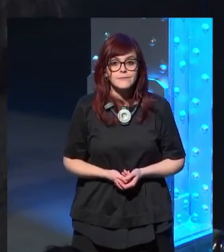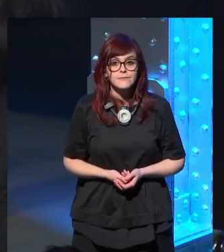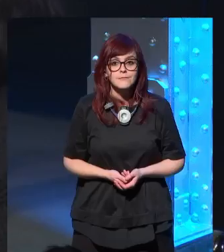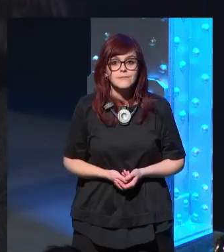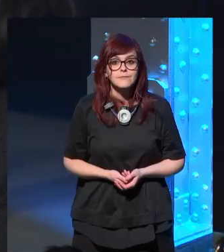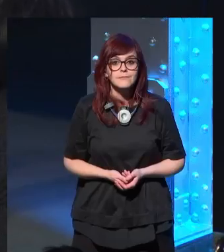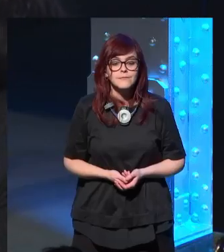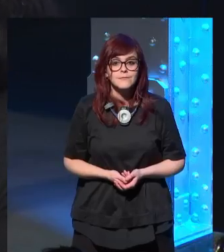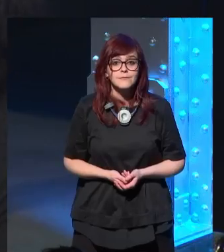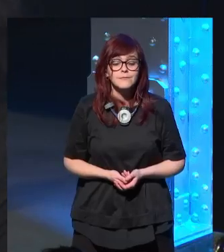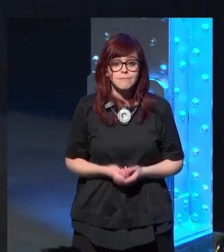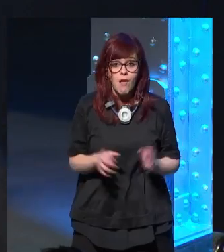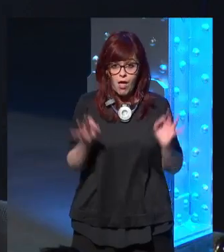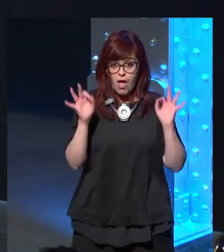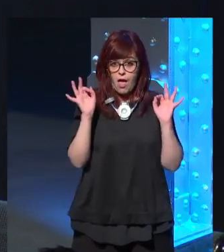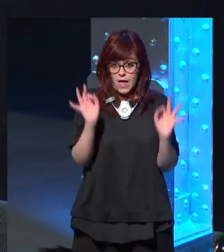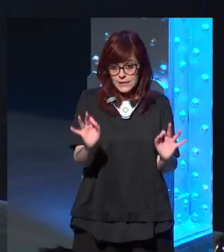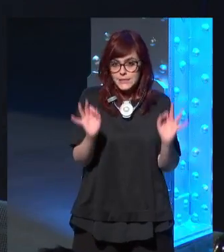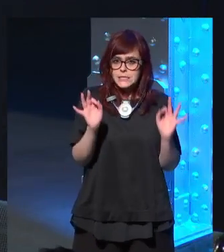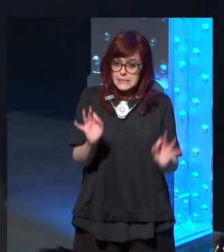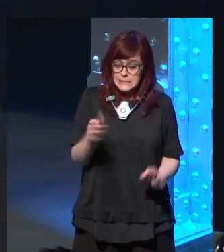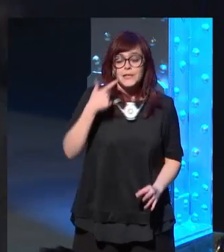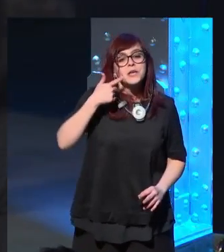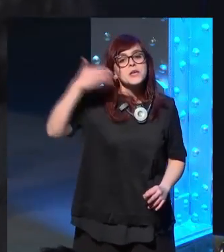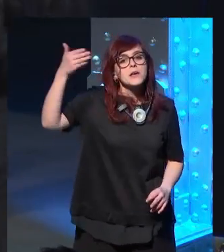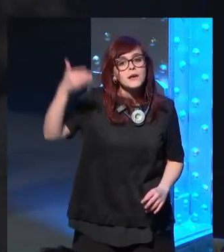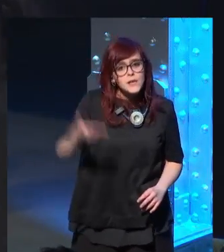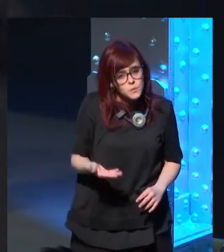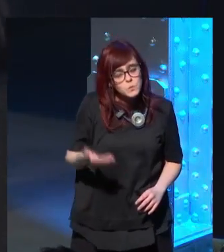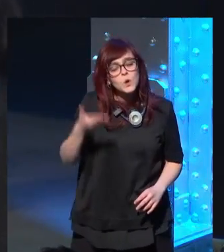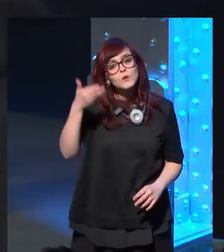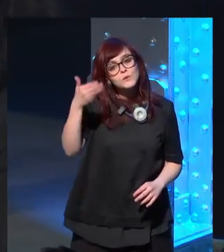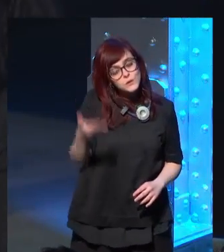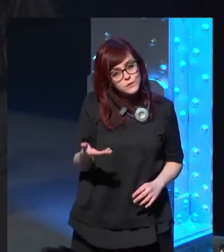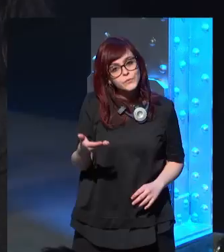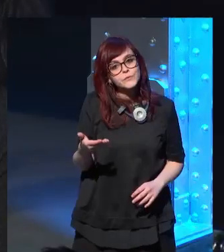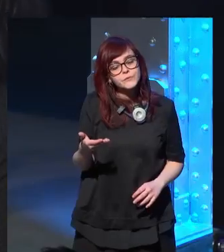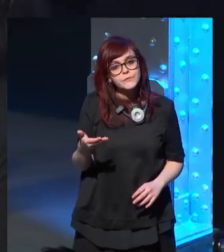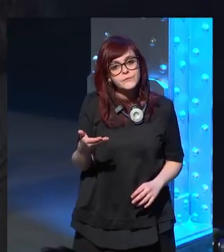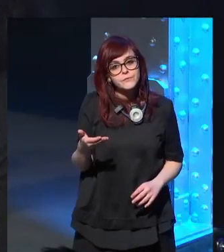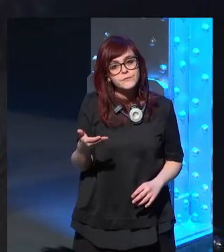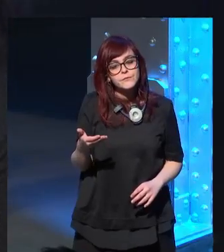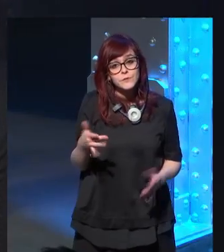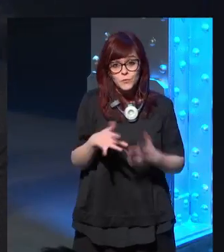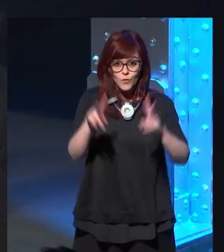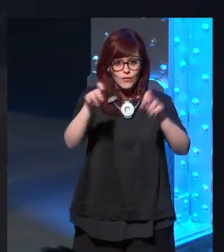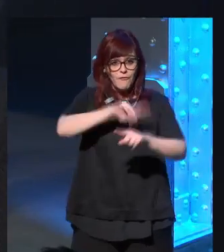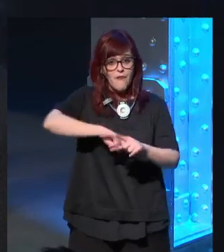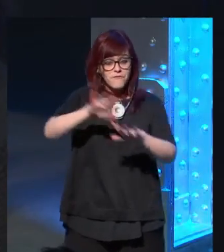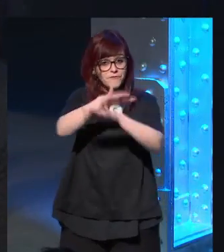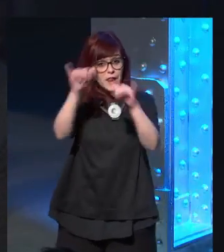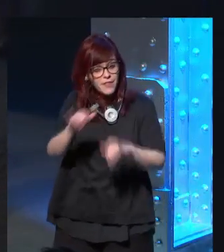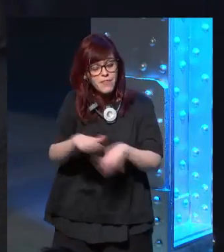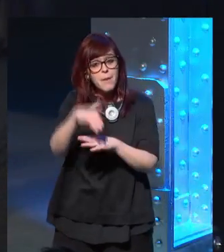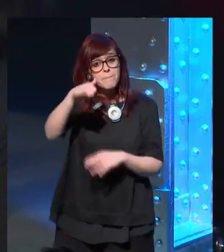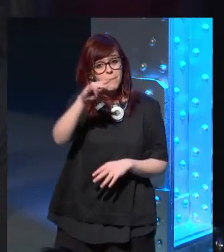Extremely important. I mean, for the Nordic countries, and I was thinking when Mike was talking about trust earlier today, and a lot of people